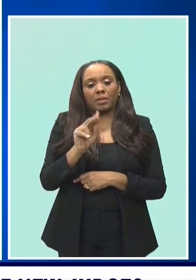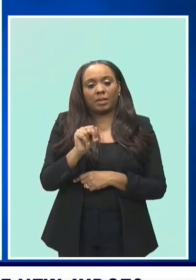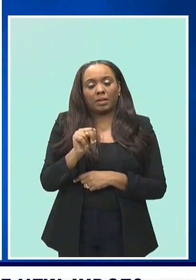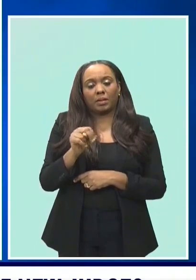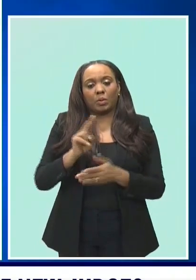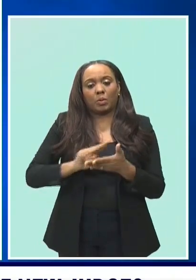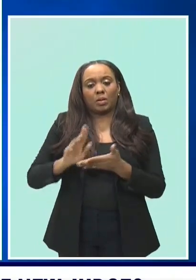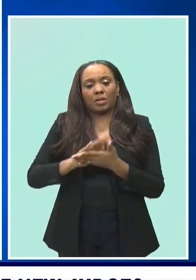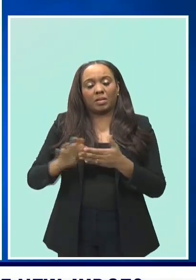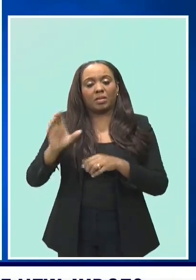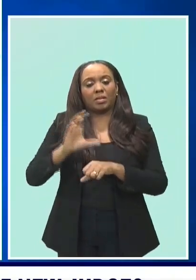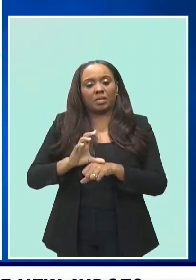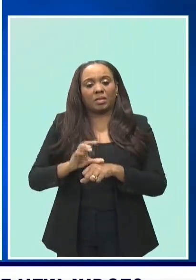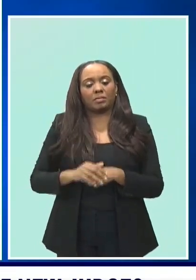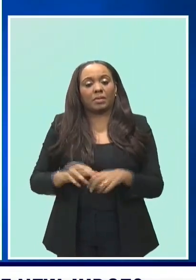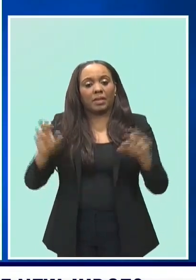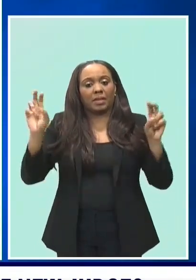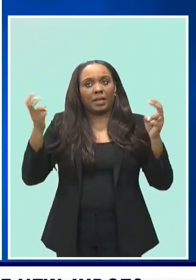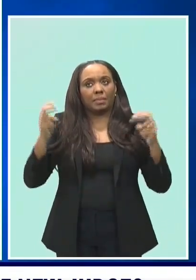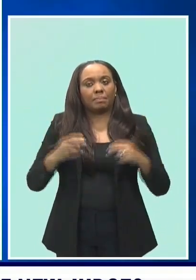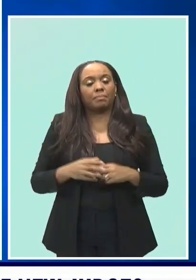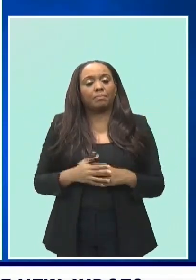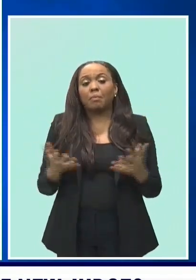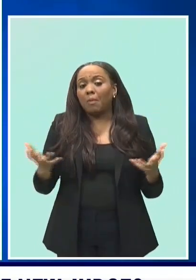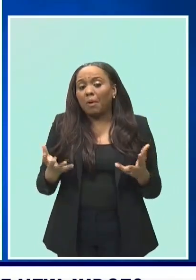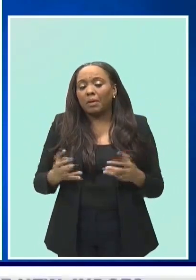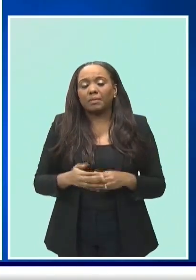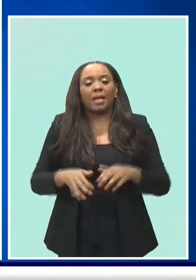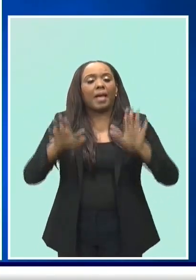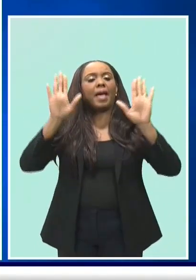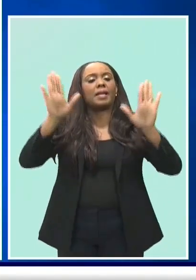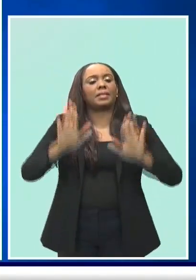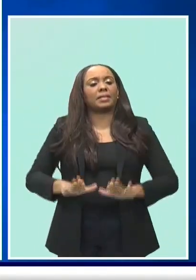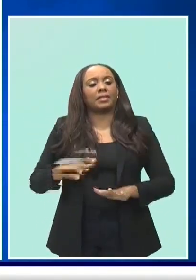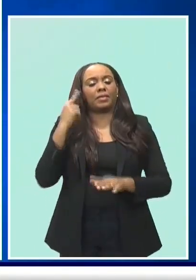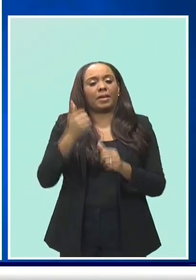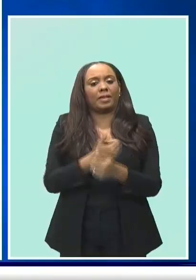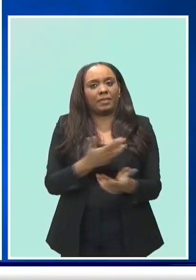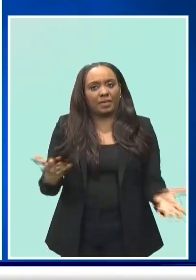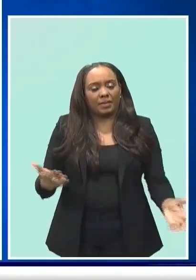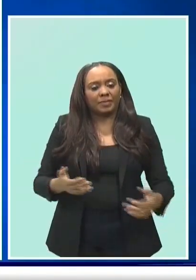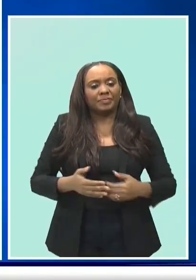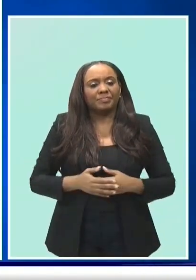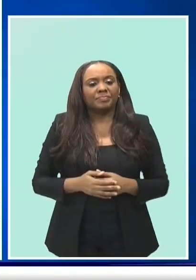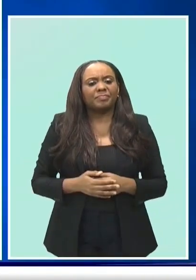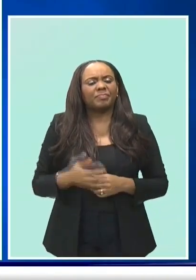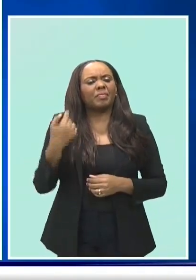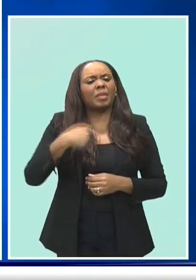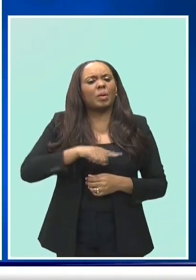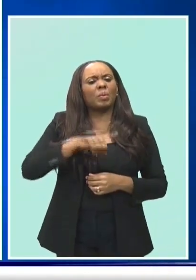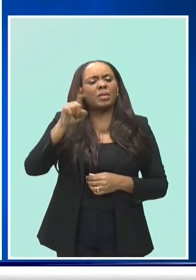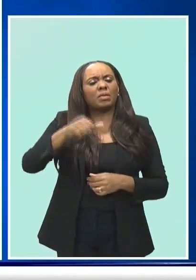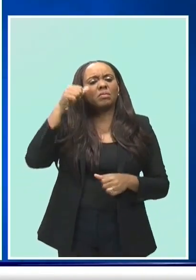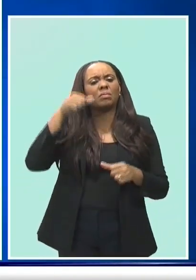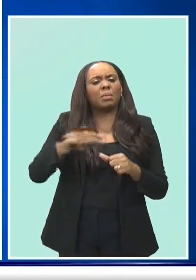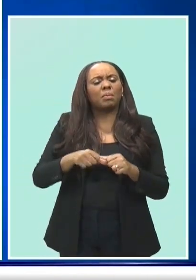is excellence in everything. It's a poignant reminder of what we must give to those whom we